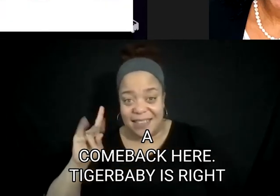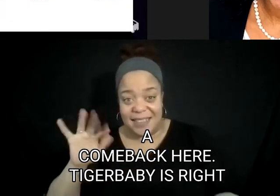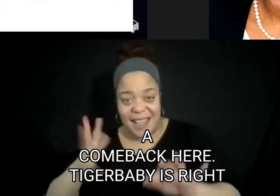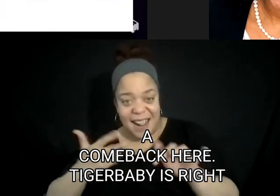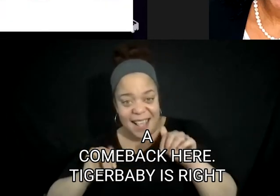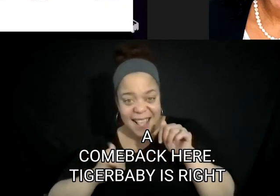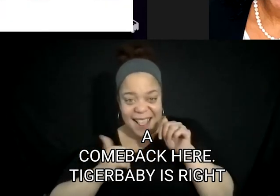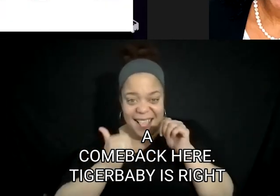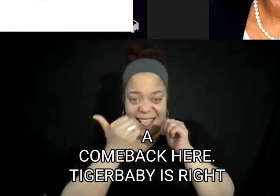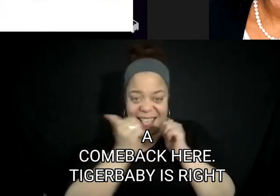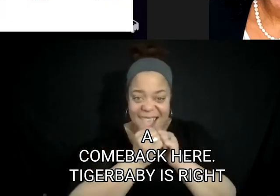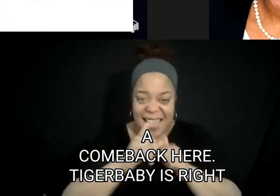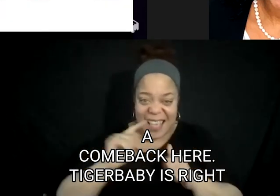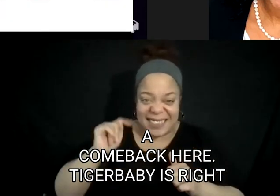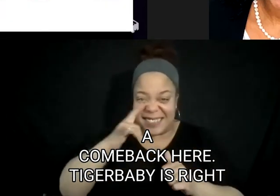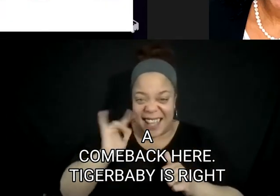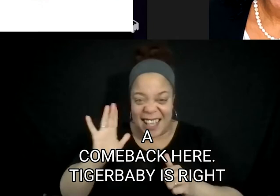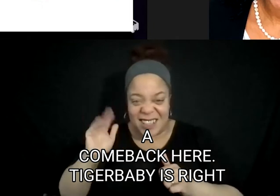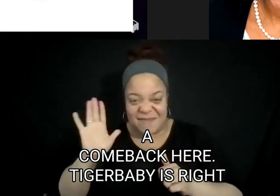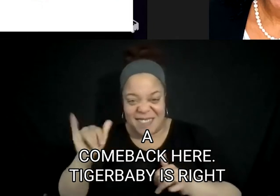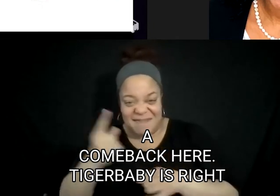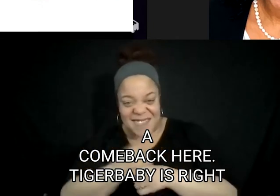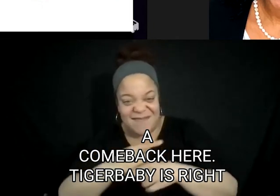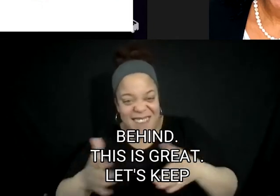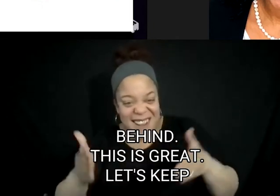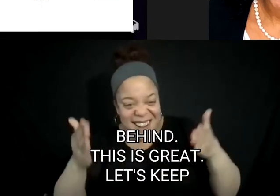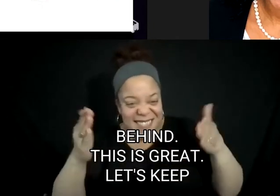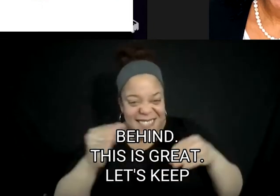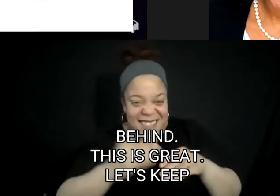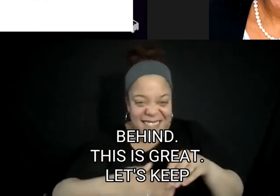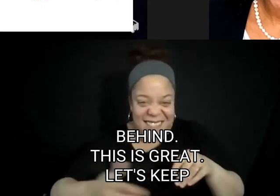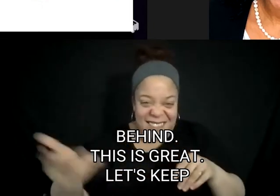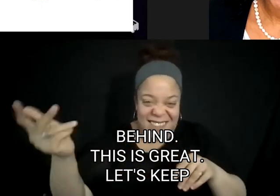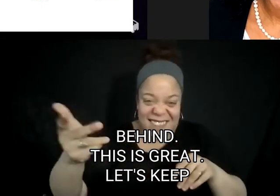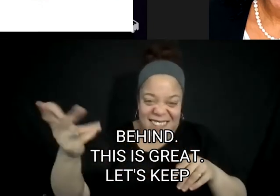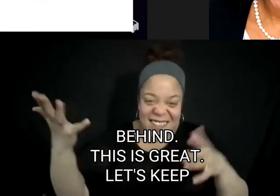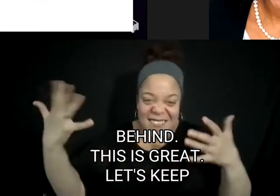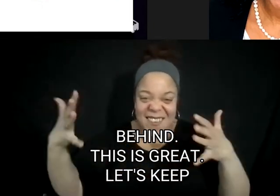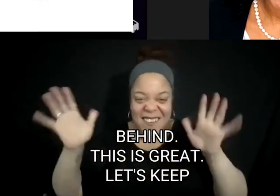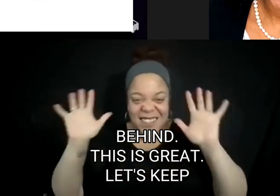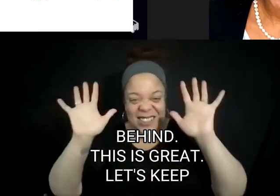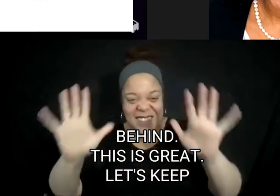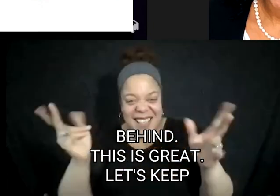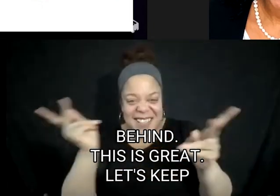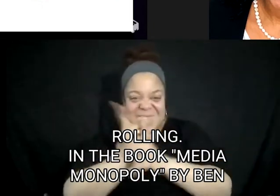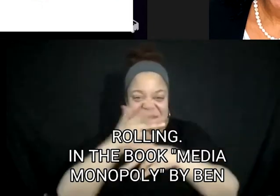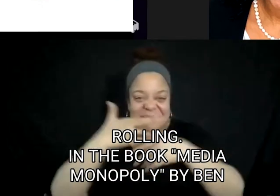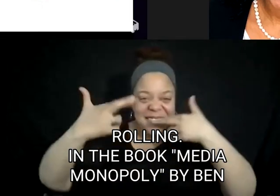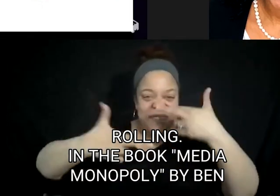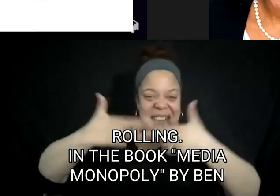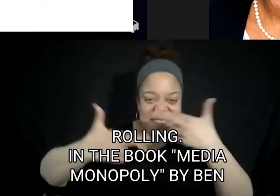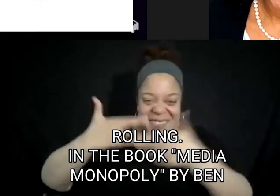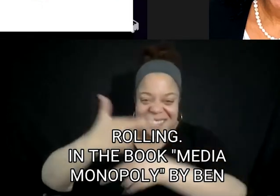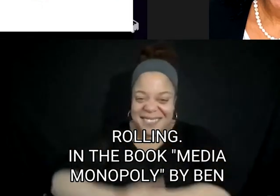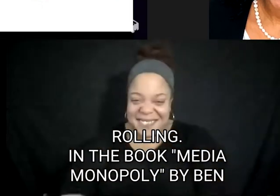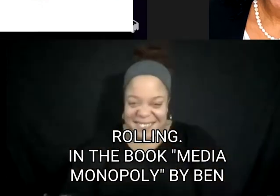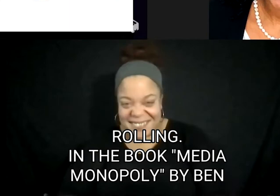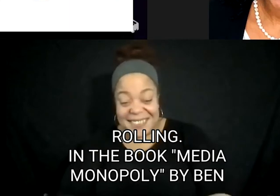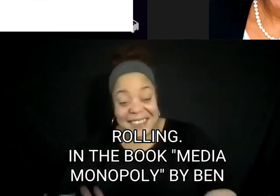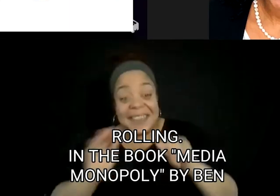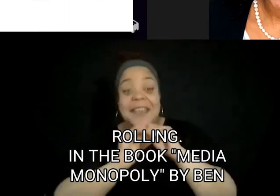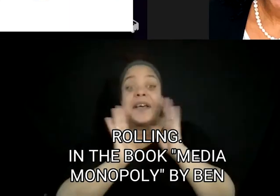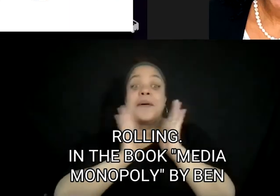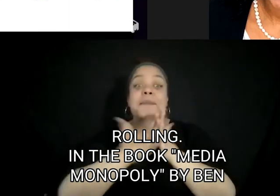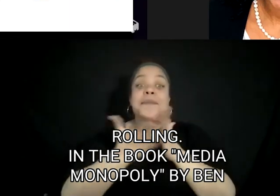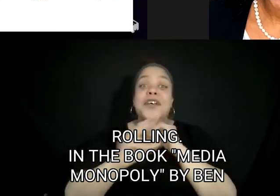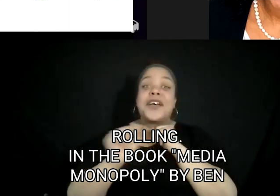in the book Media Monopoly by Ben Bagdikian, the author documents how the media system got to be heavily concentrated. And